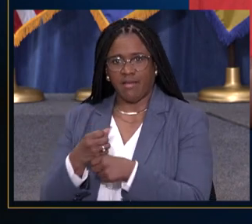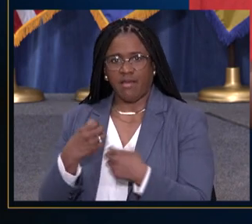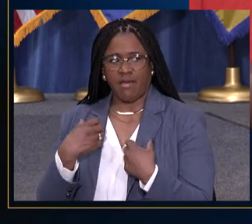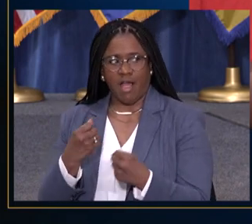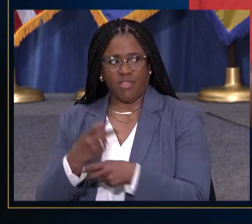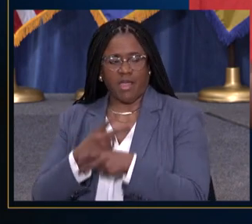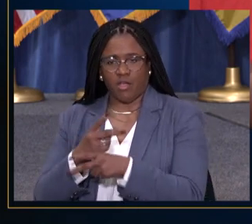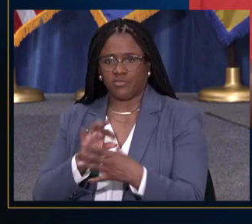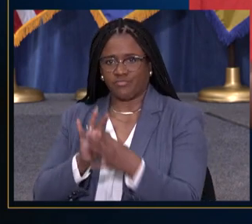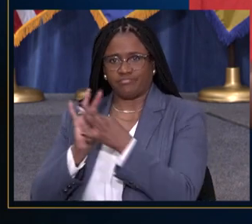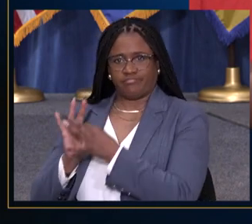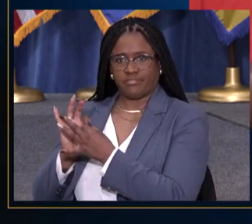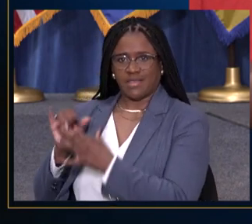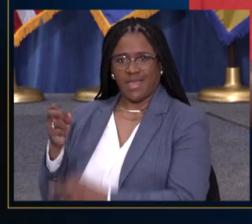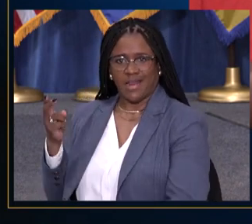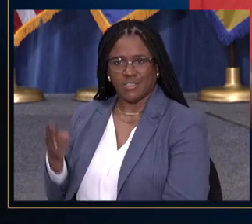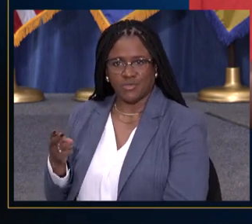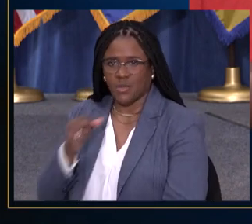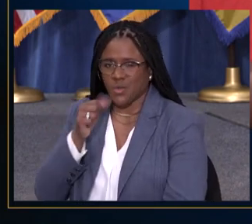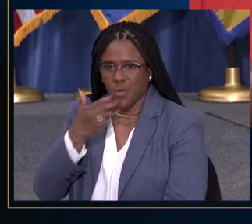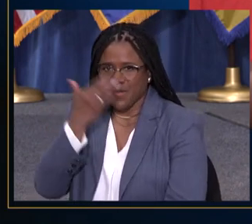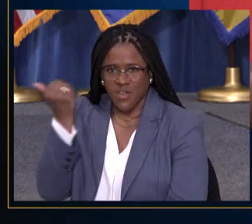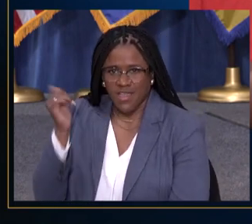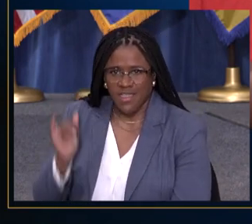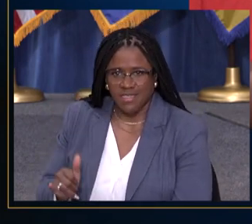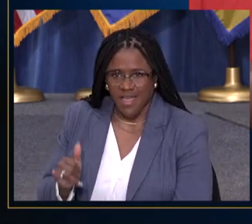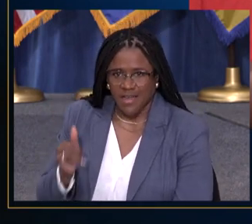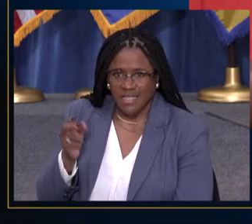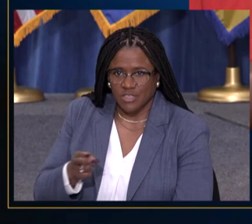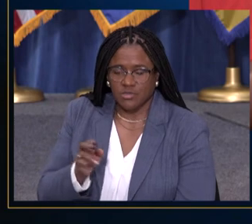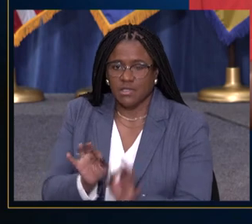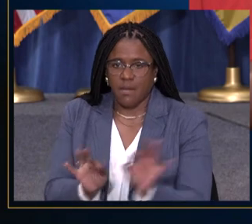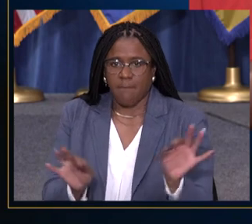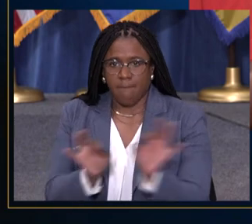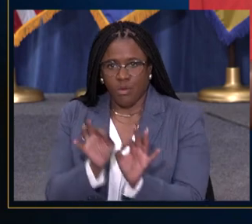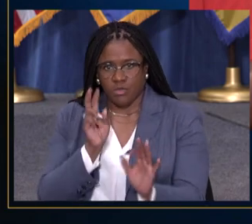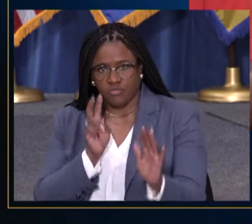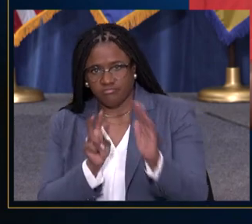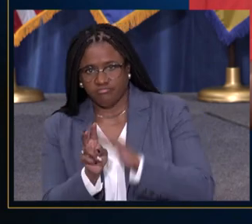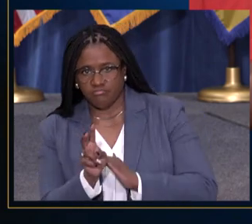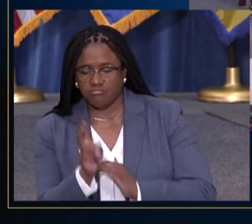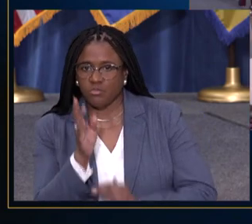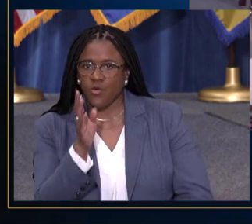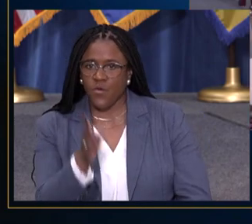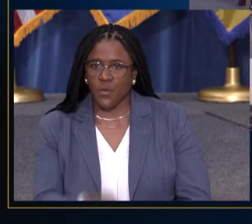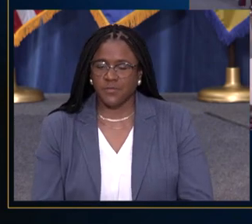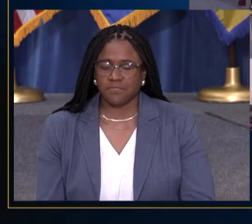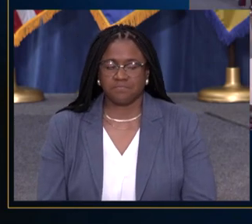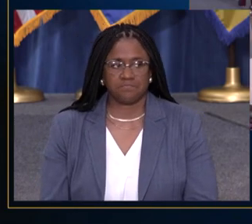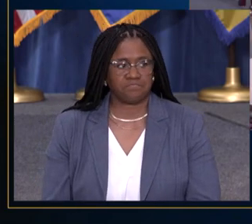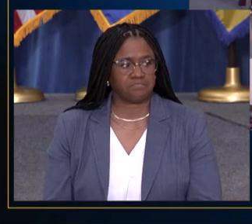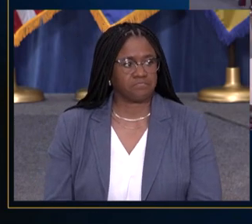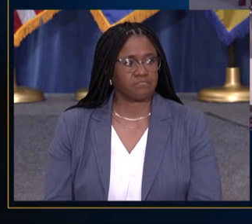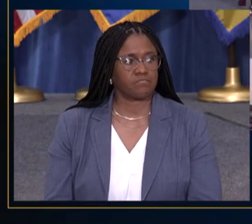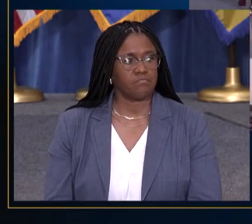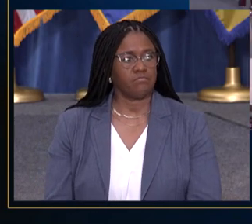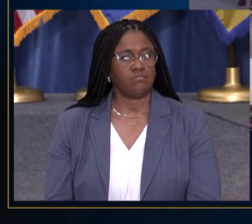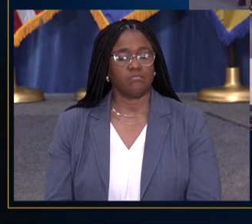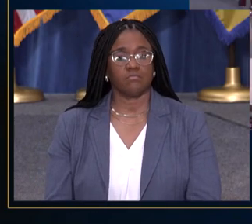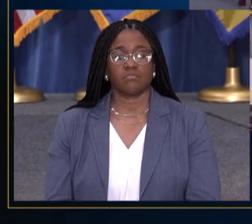that history, and not forgetting that history is important as we move forward. Mm. Alexia.